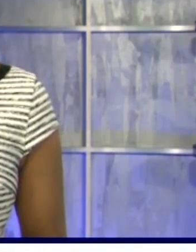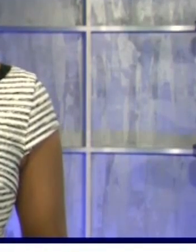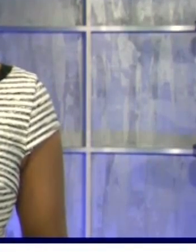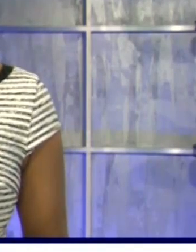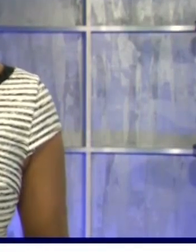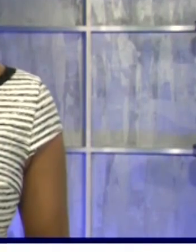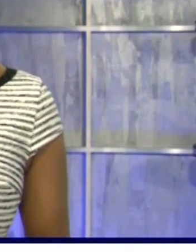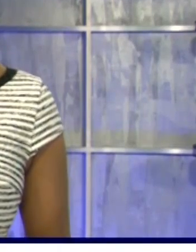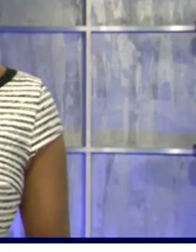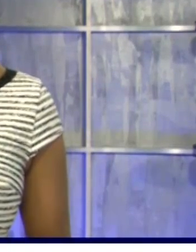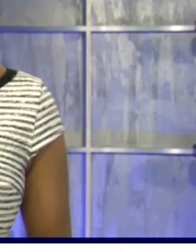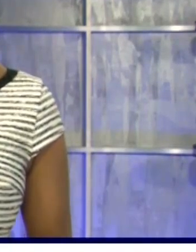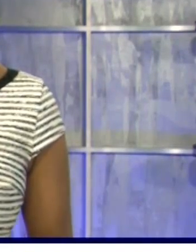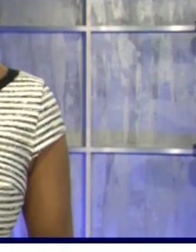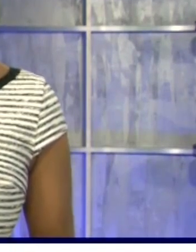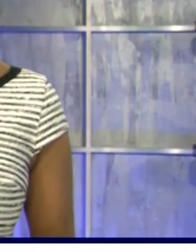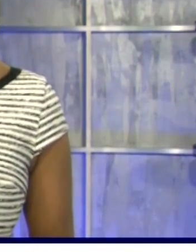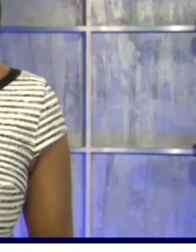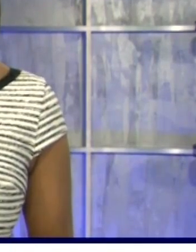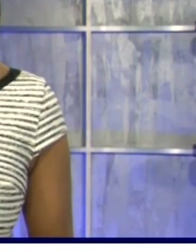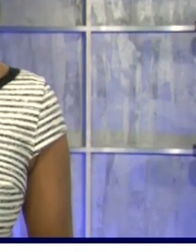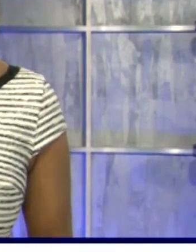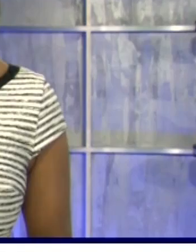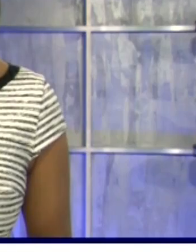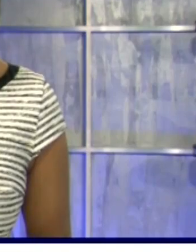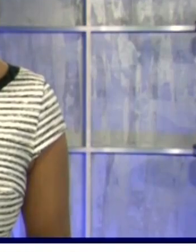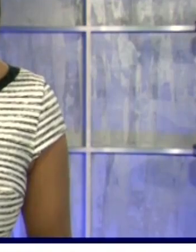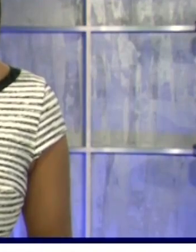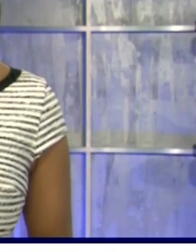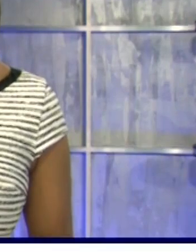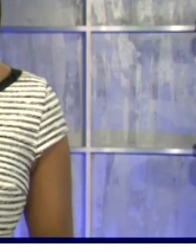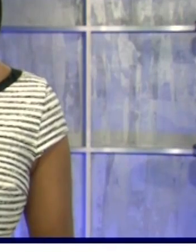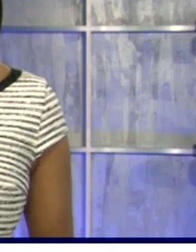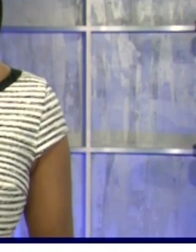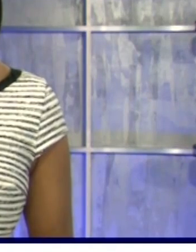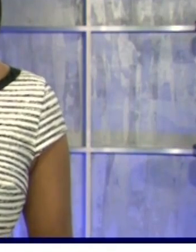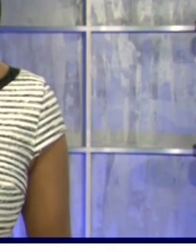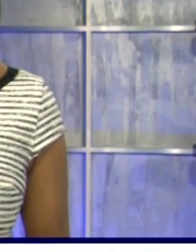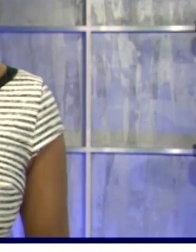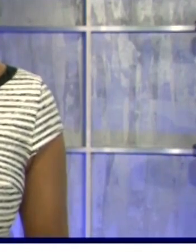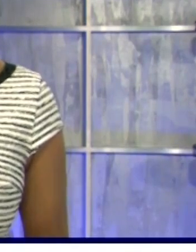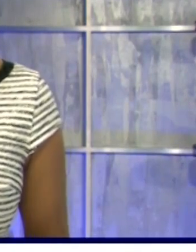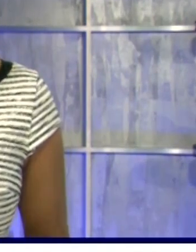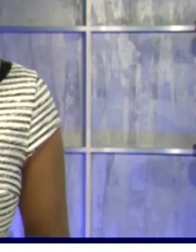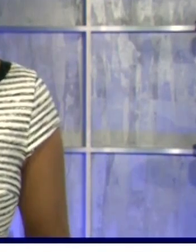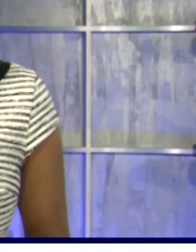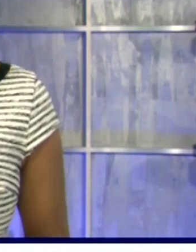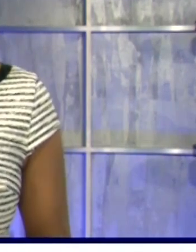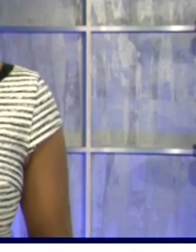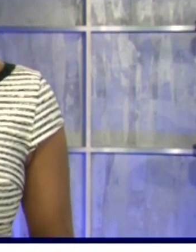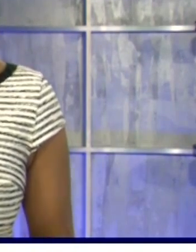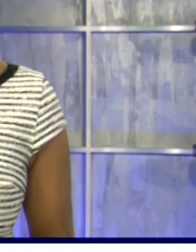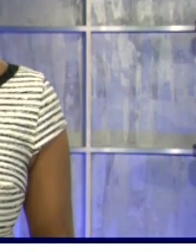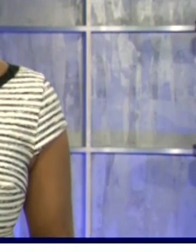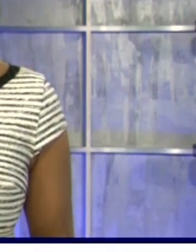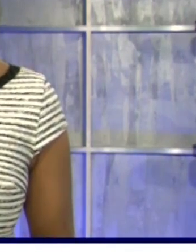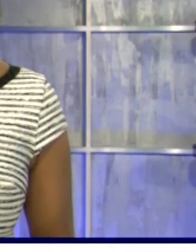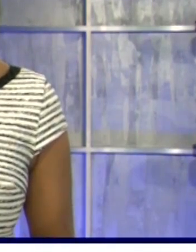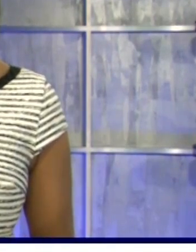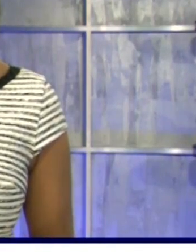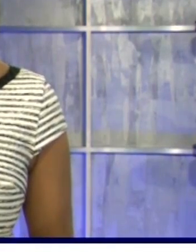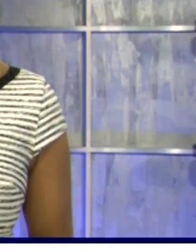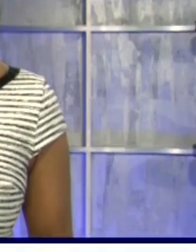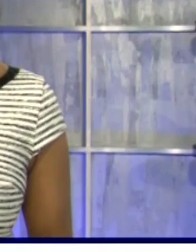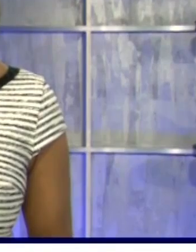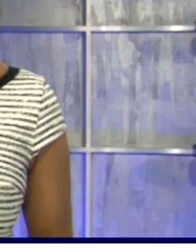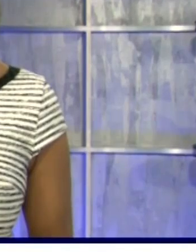opportunity to become entrepreneurs. The so-called STEAM subjects are said to be in crisis in Barbados. And in sports,